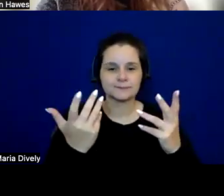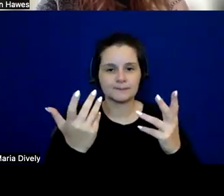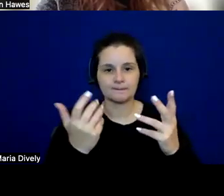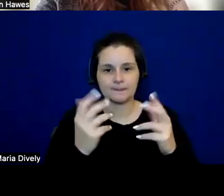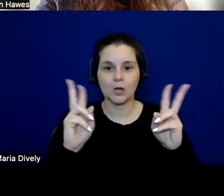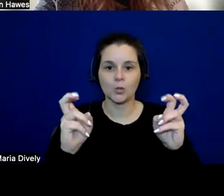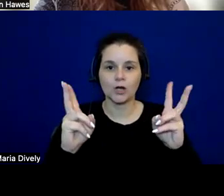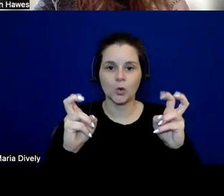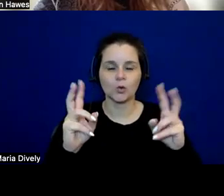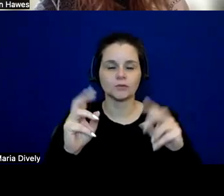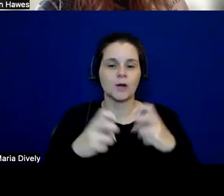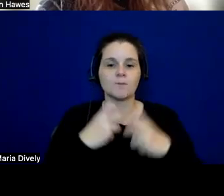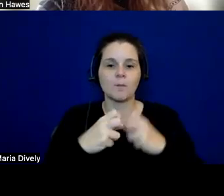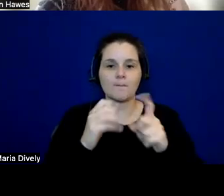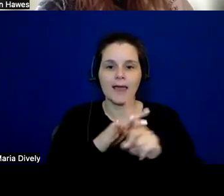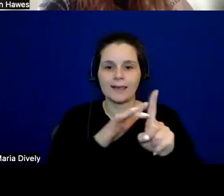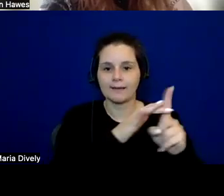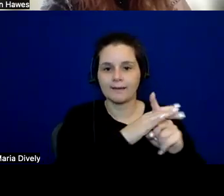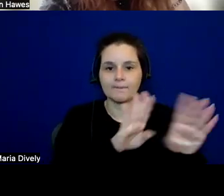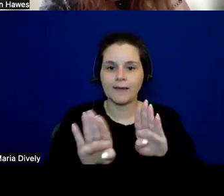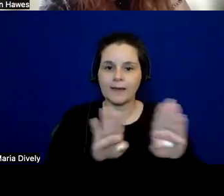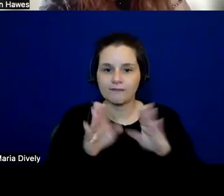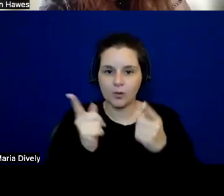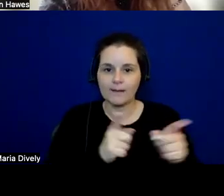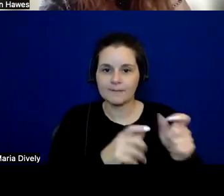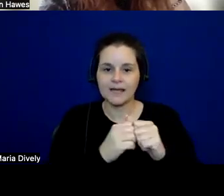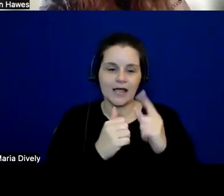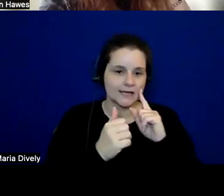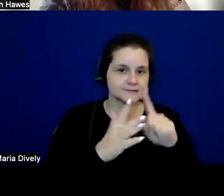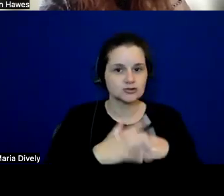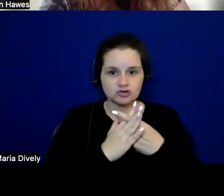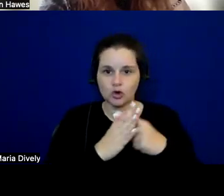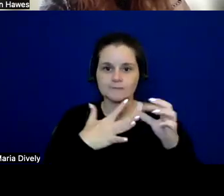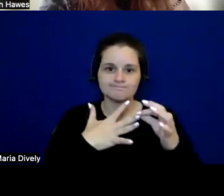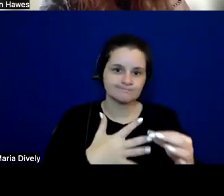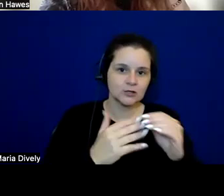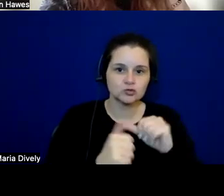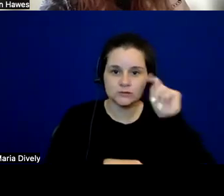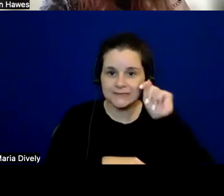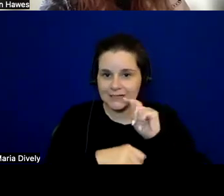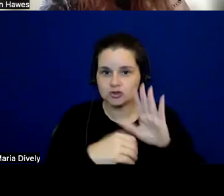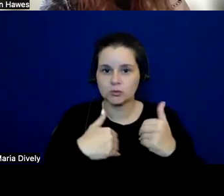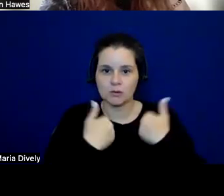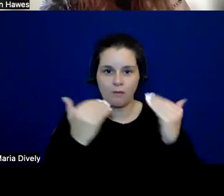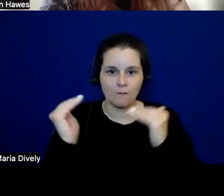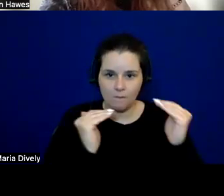unquote problematic behaviors as they move into adolescence and young